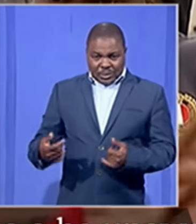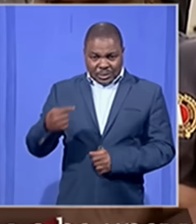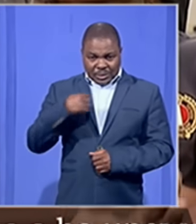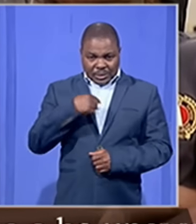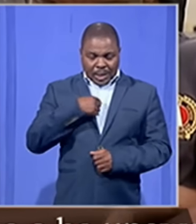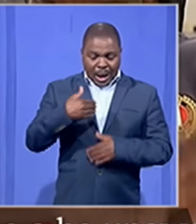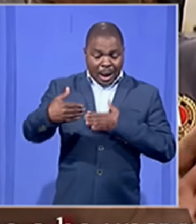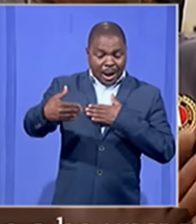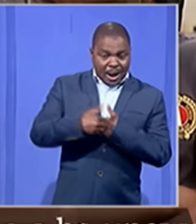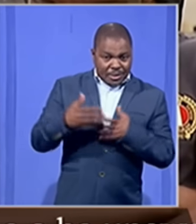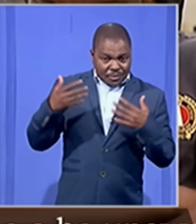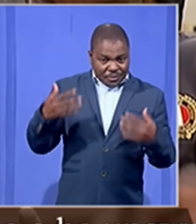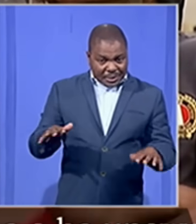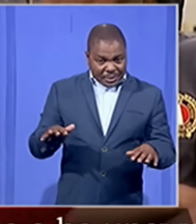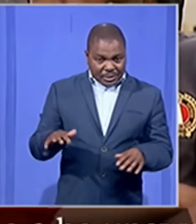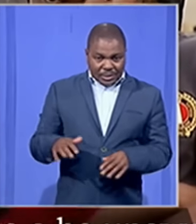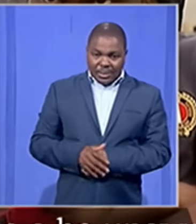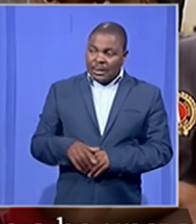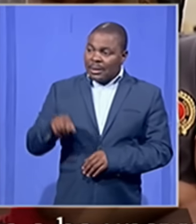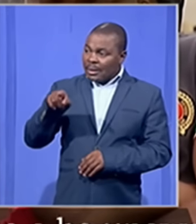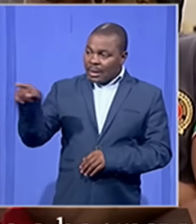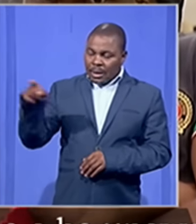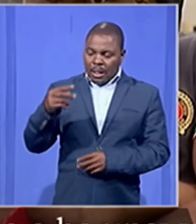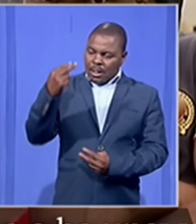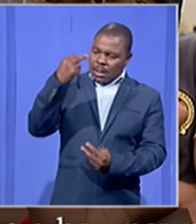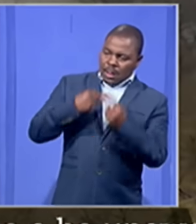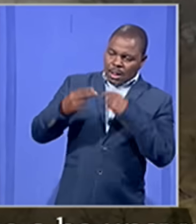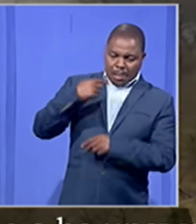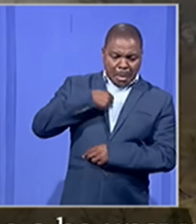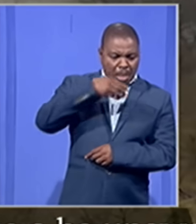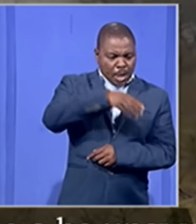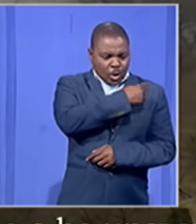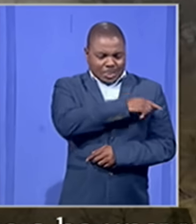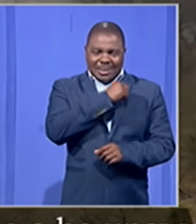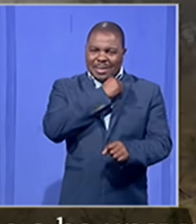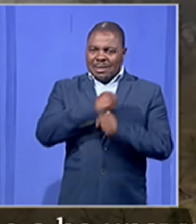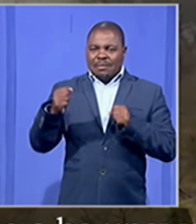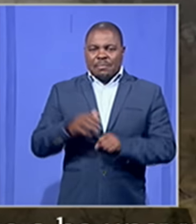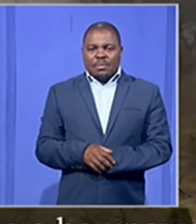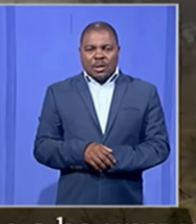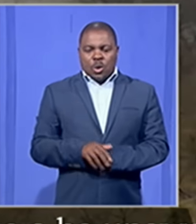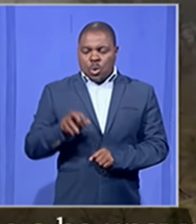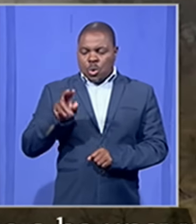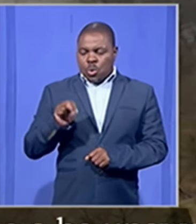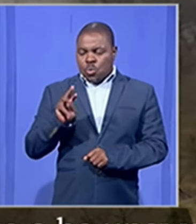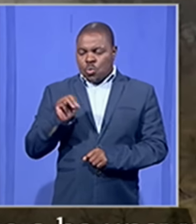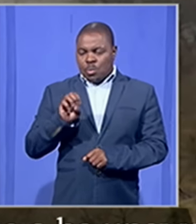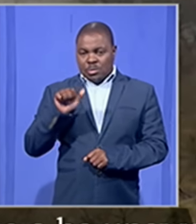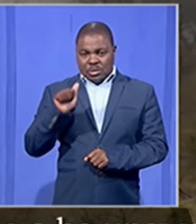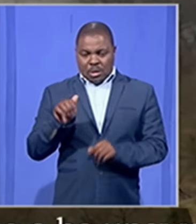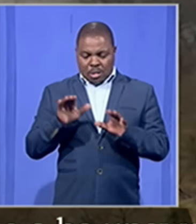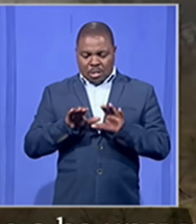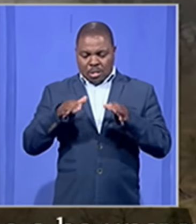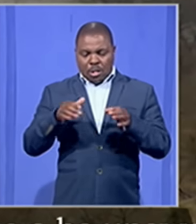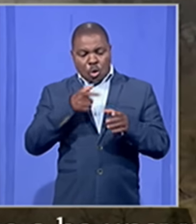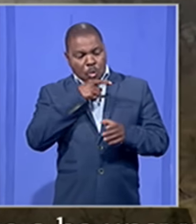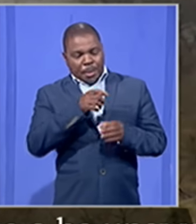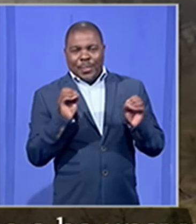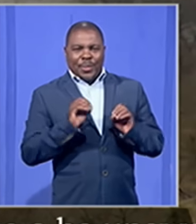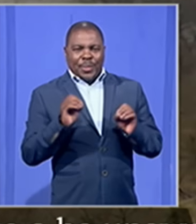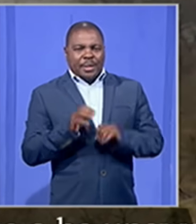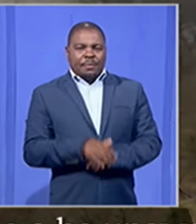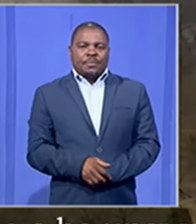mala ai monate abazanga ba tla ba ntsheka ko hospital ga ba gare ba mokgatlho ba dire NUMSA ba ne ba se gone go tshwaela